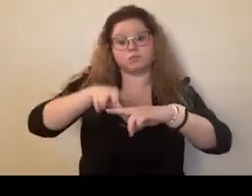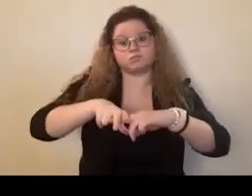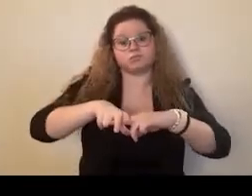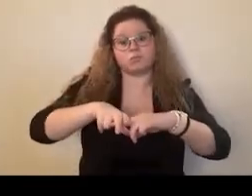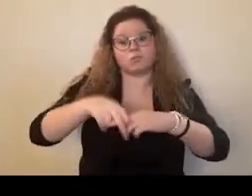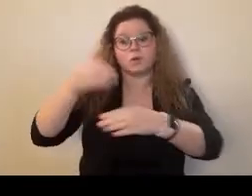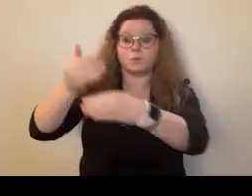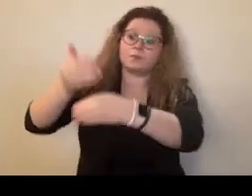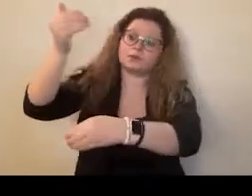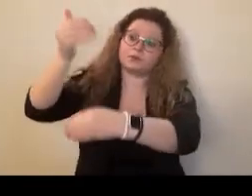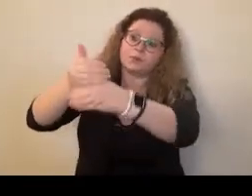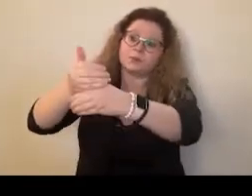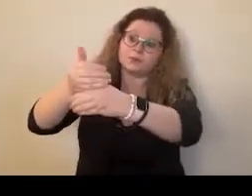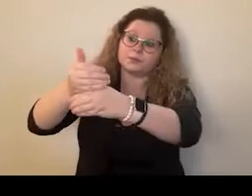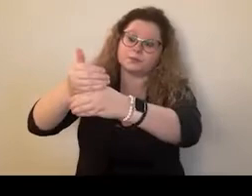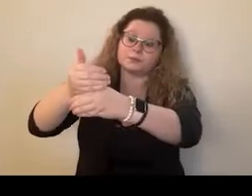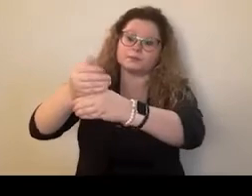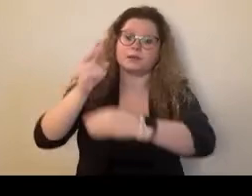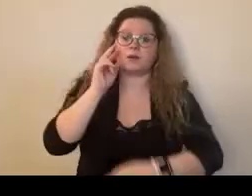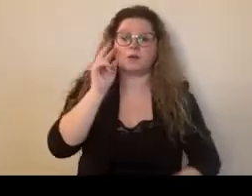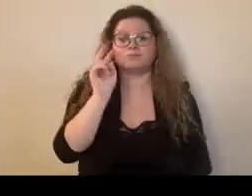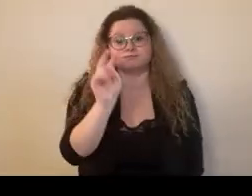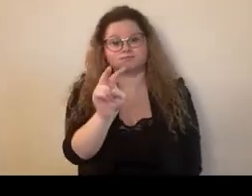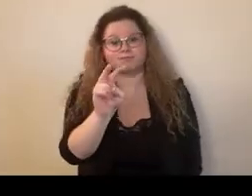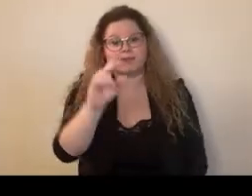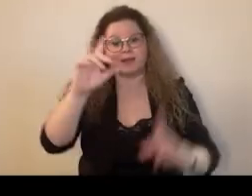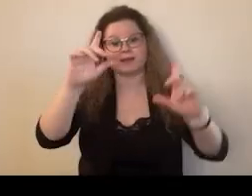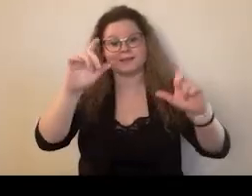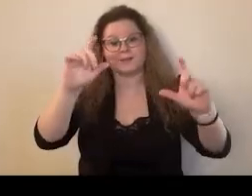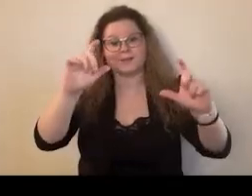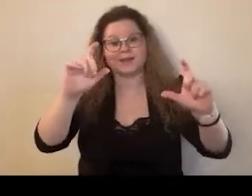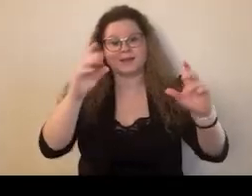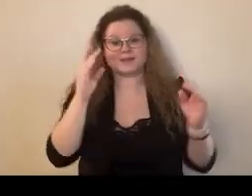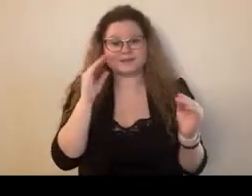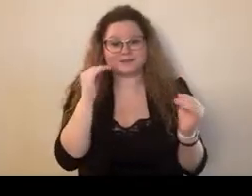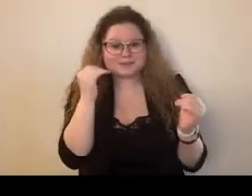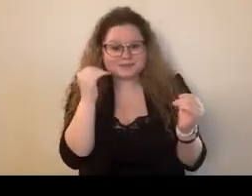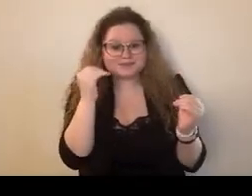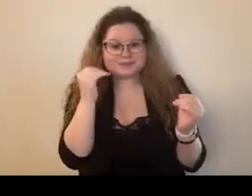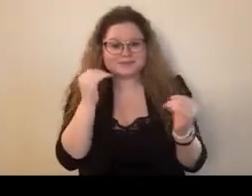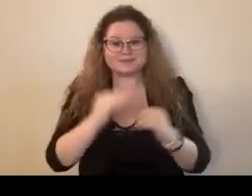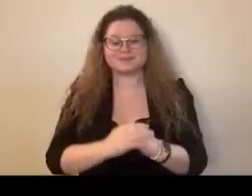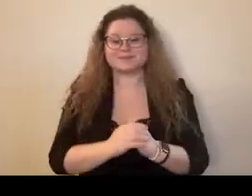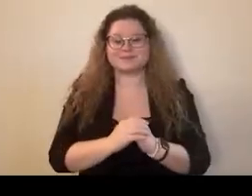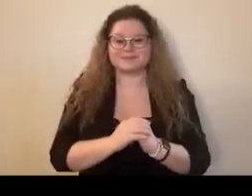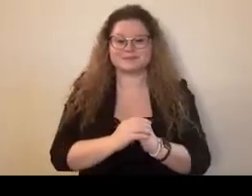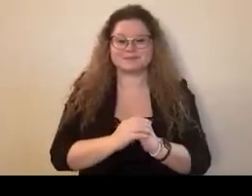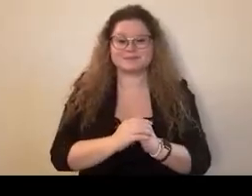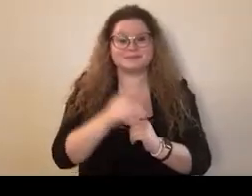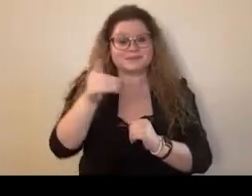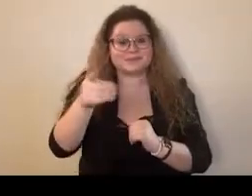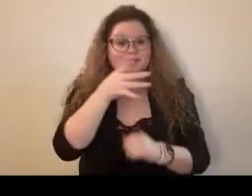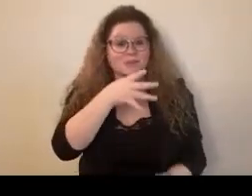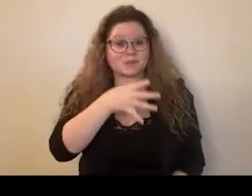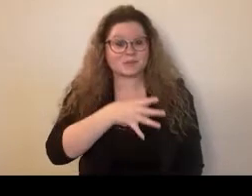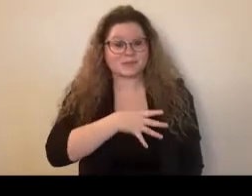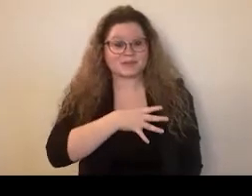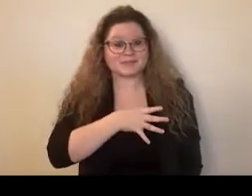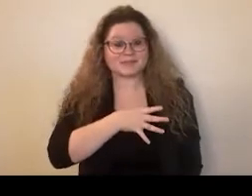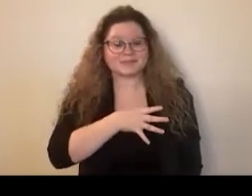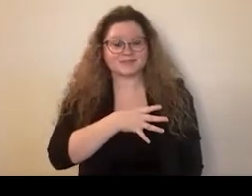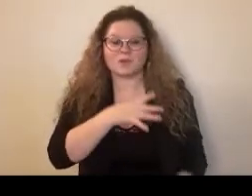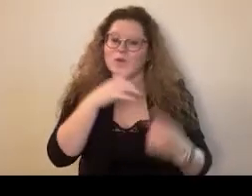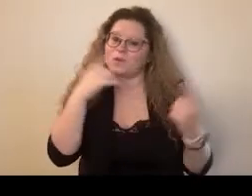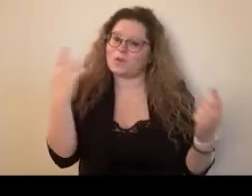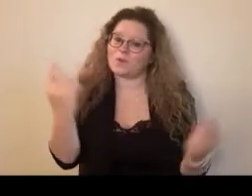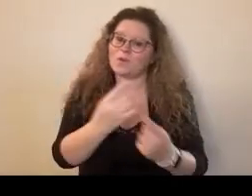of a window, staring at the camera with a cheeky smile. This lady was always one